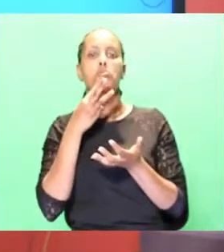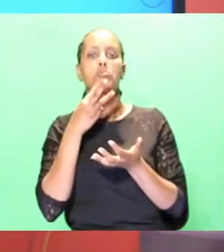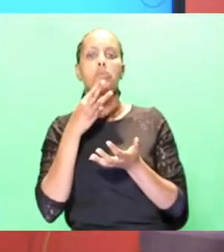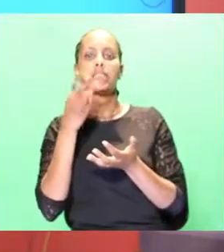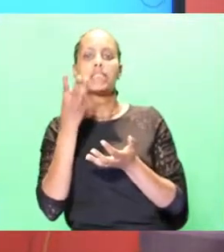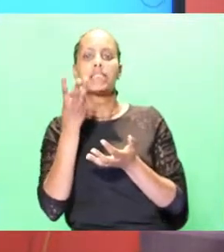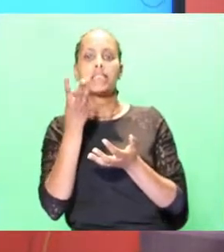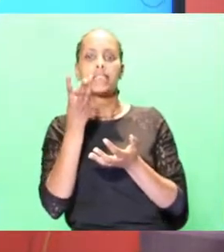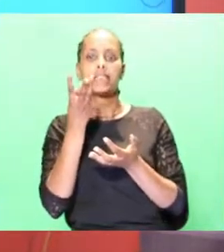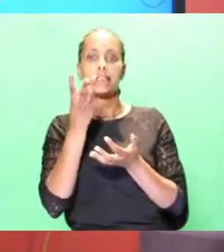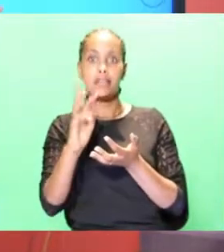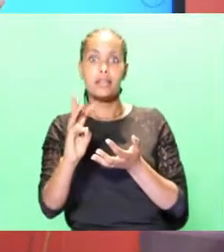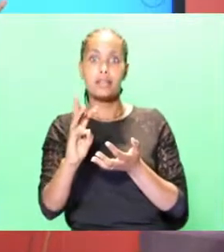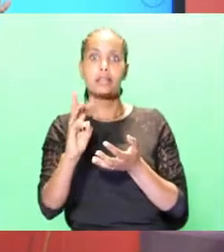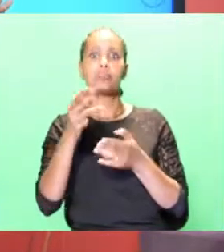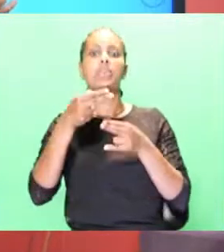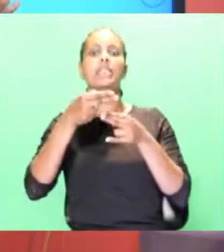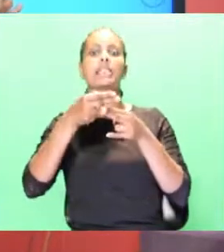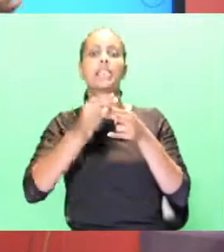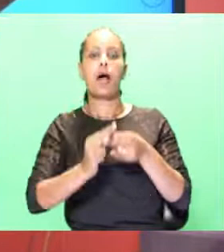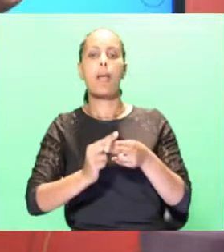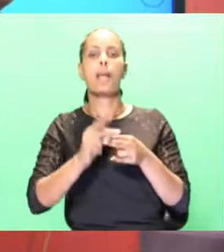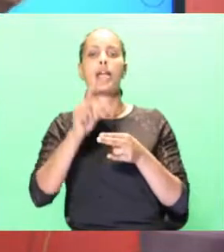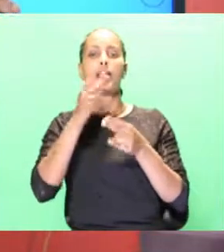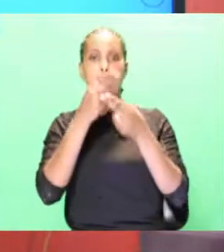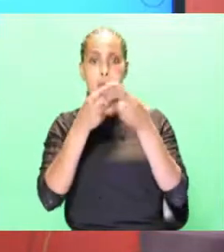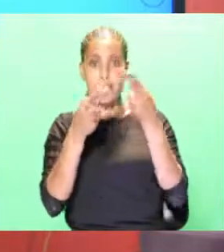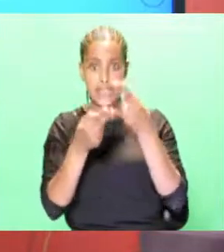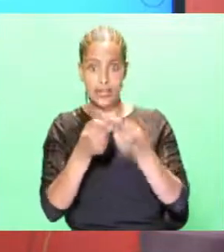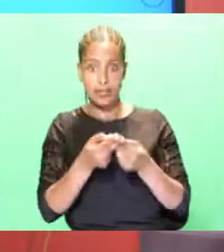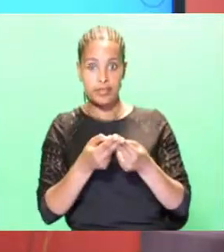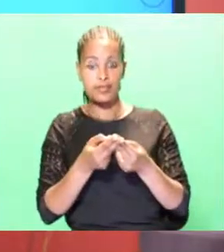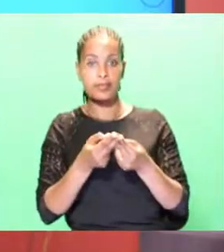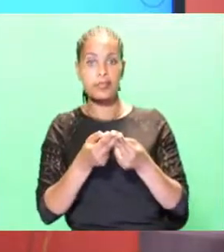mole, 60 gram per mole, times